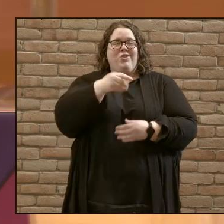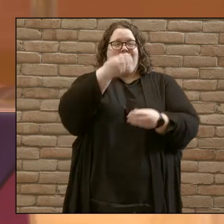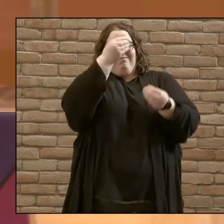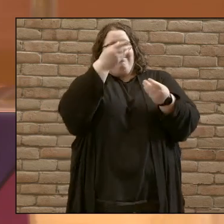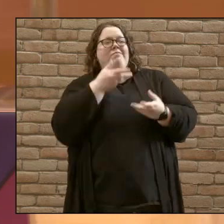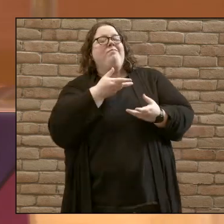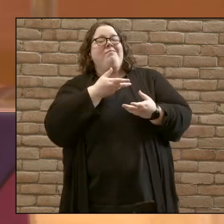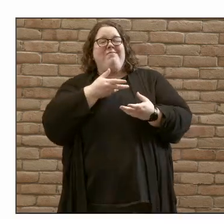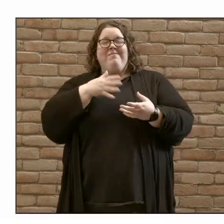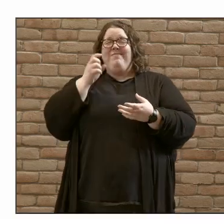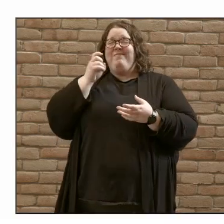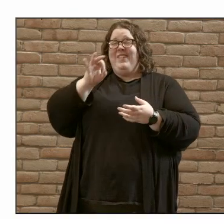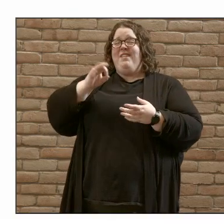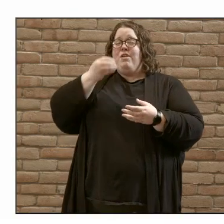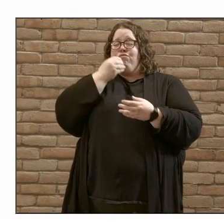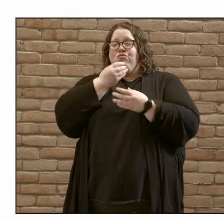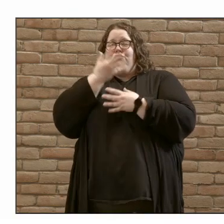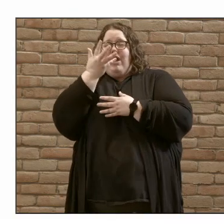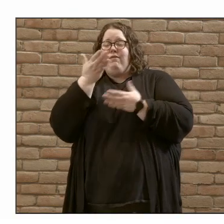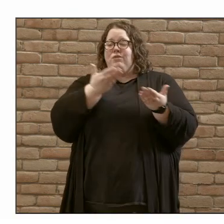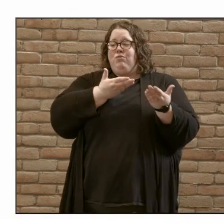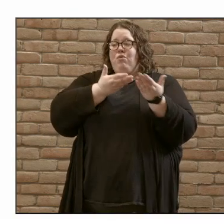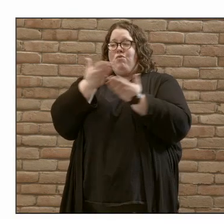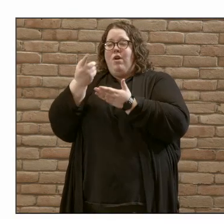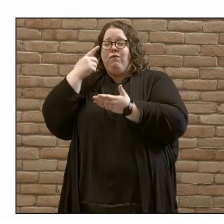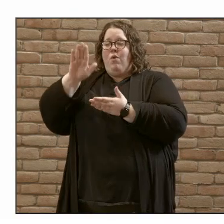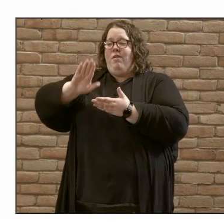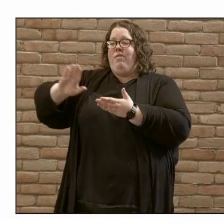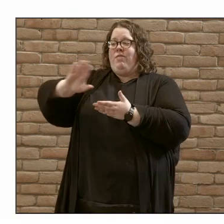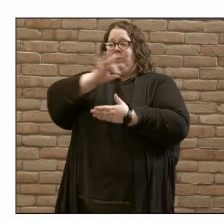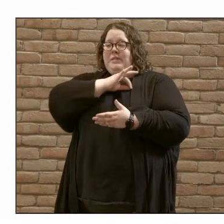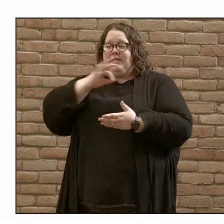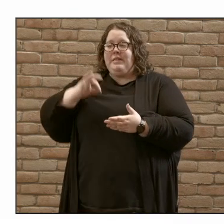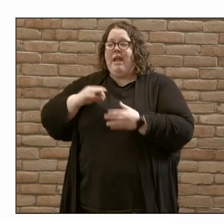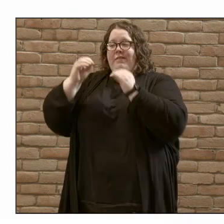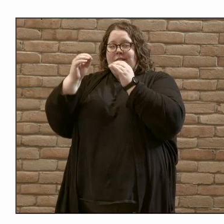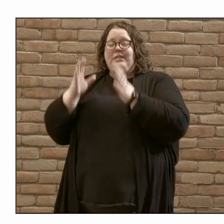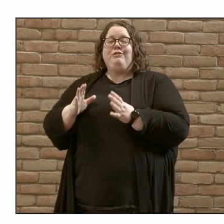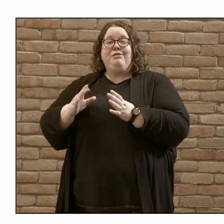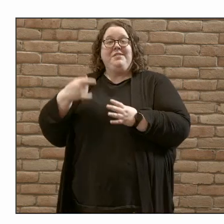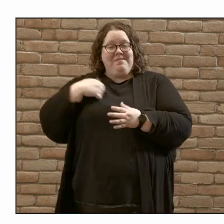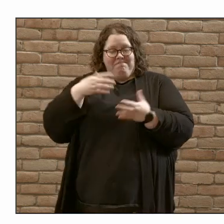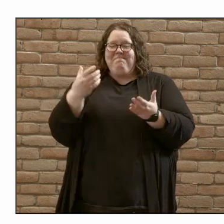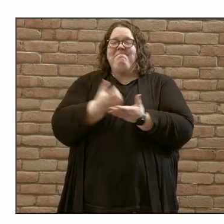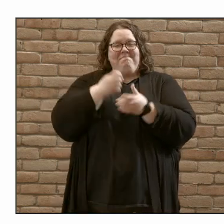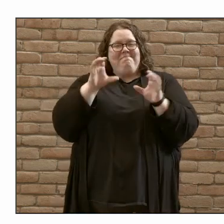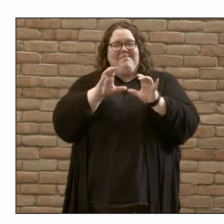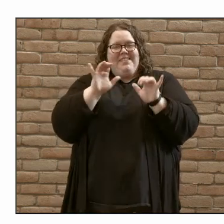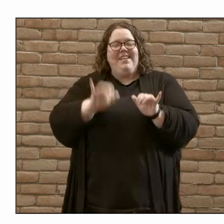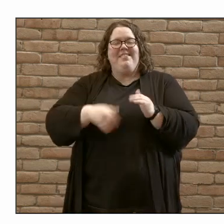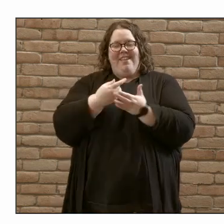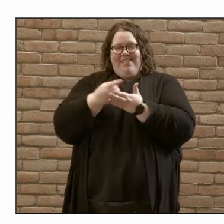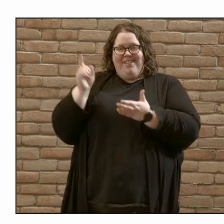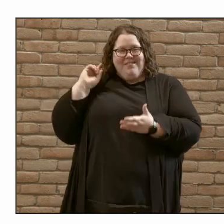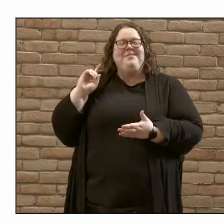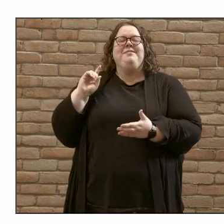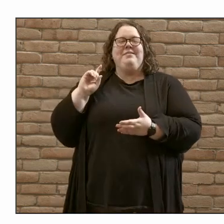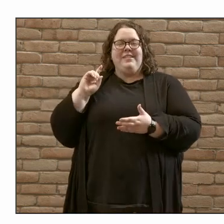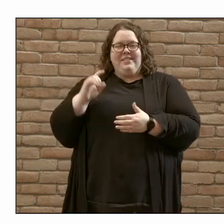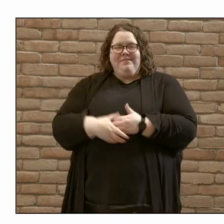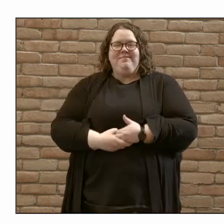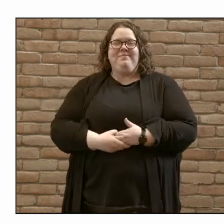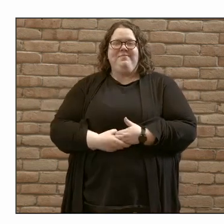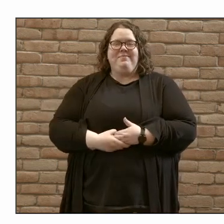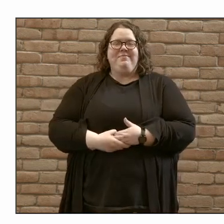breakfast to the staff and to the teachers at Eastridge High School. And so we were able to do that just last week. And as we